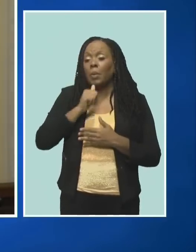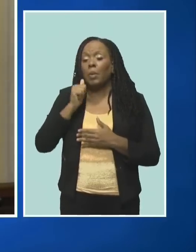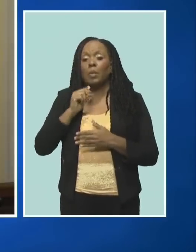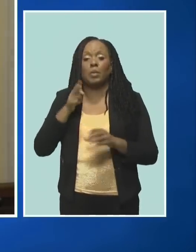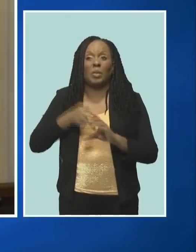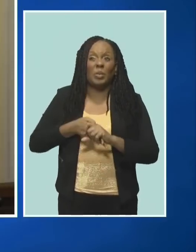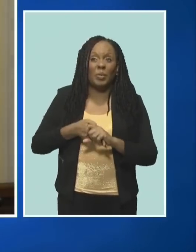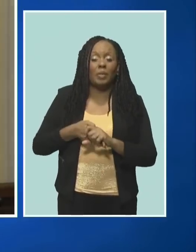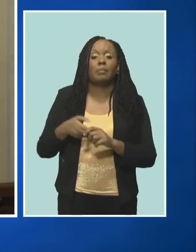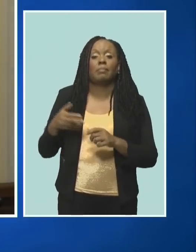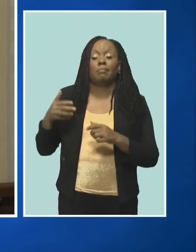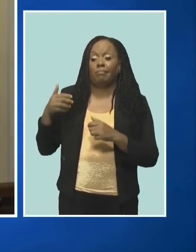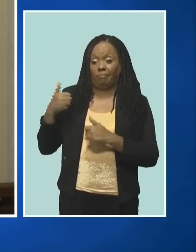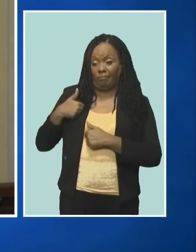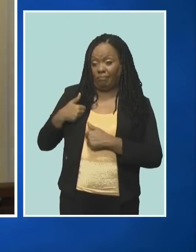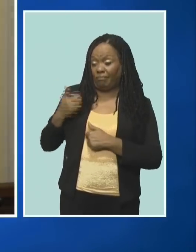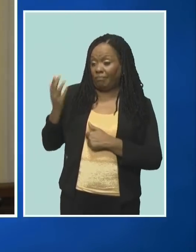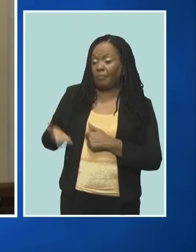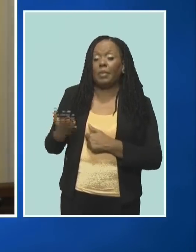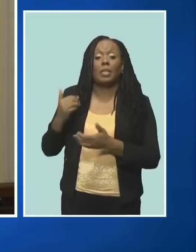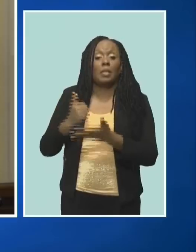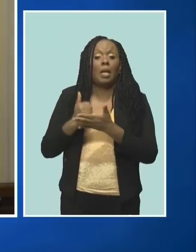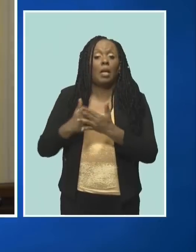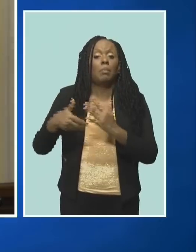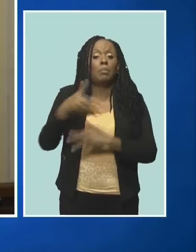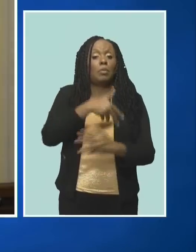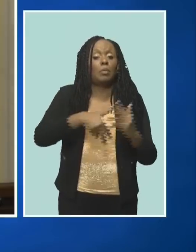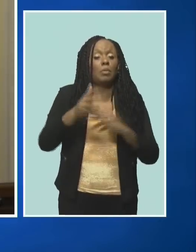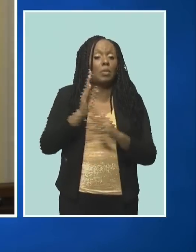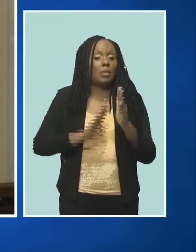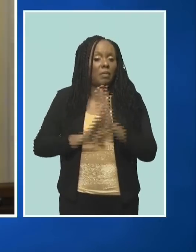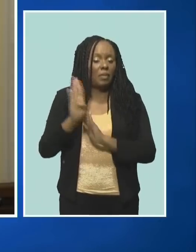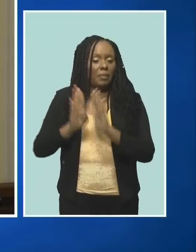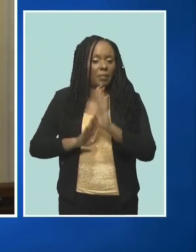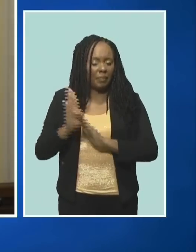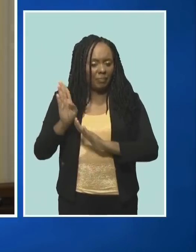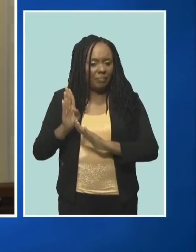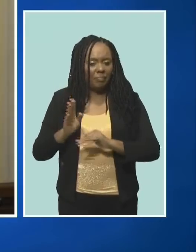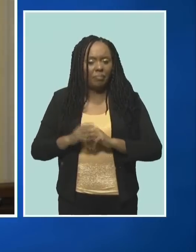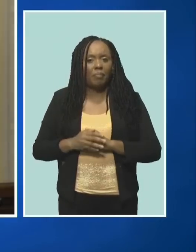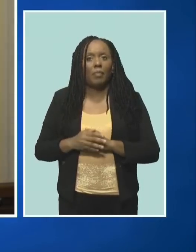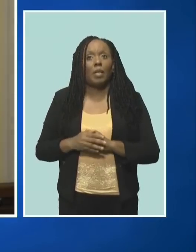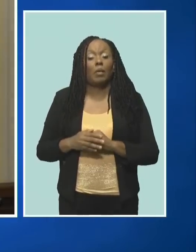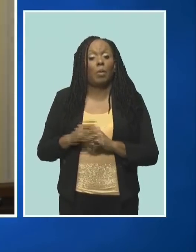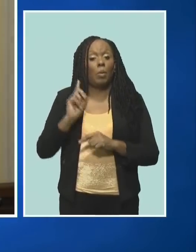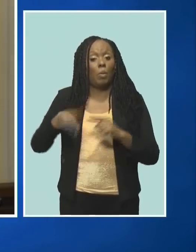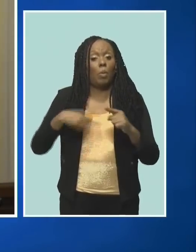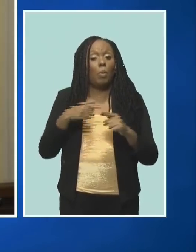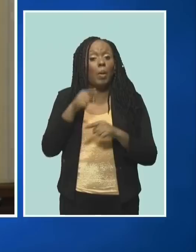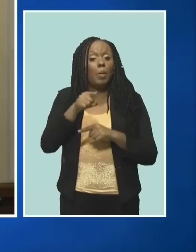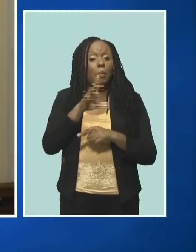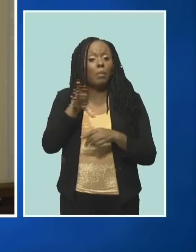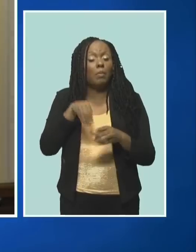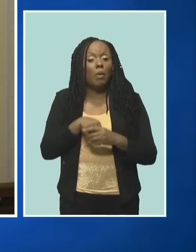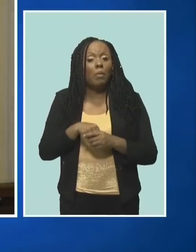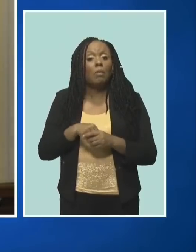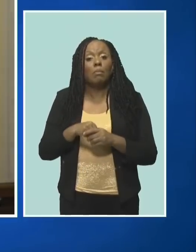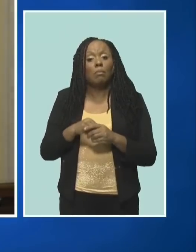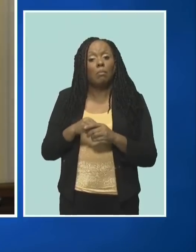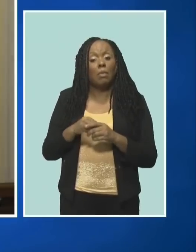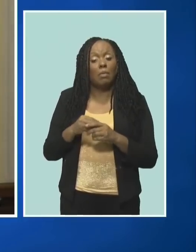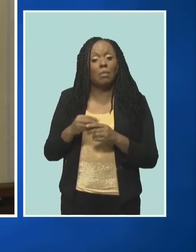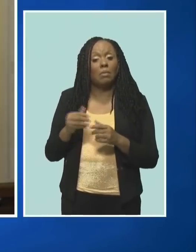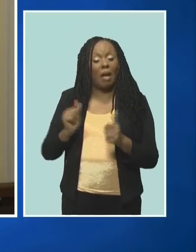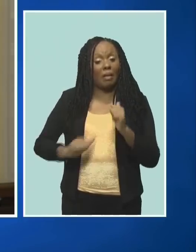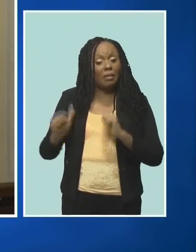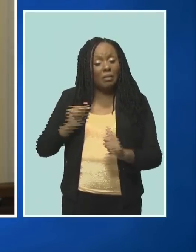organization which aids in their social development. It is clear that young people who become involved in these organizations are less likely to engage